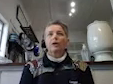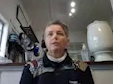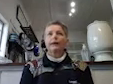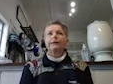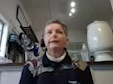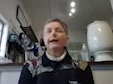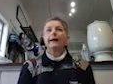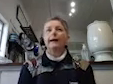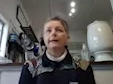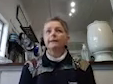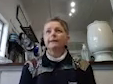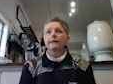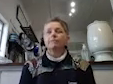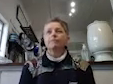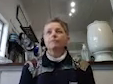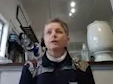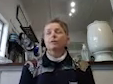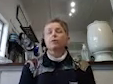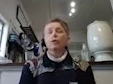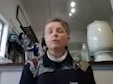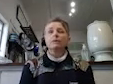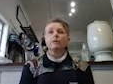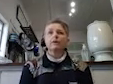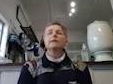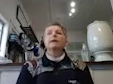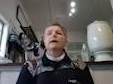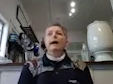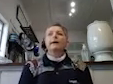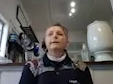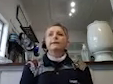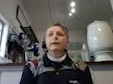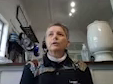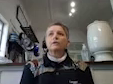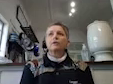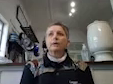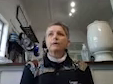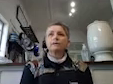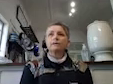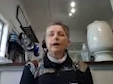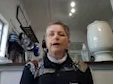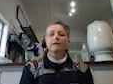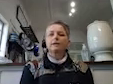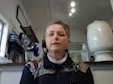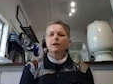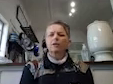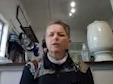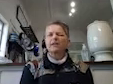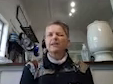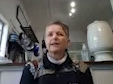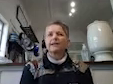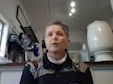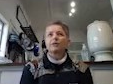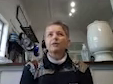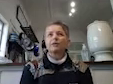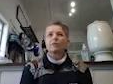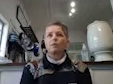people owed money had, there were some problems with it, and there were lots of appeals made. So